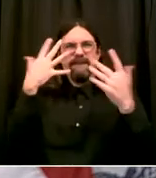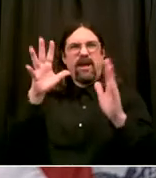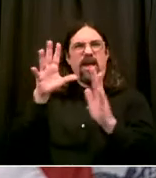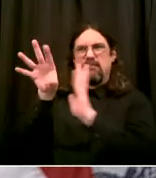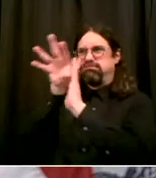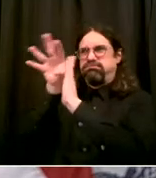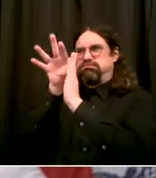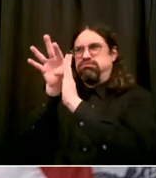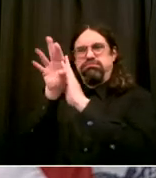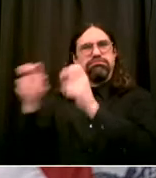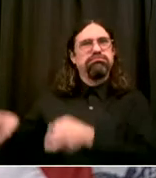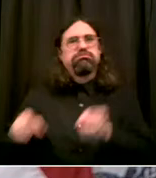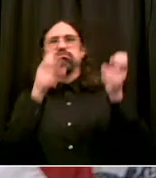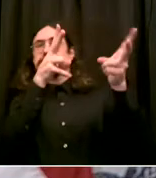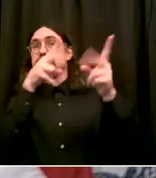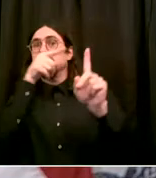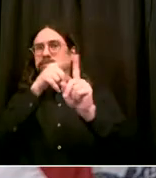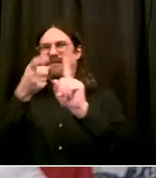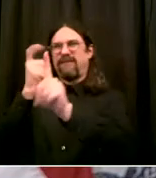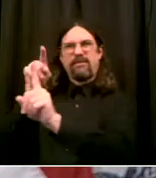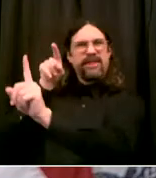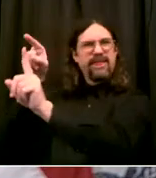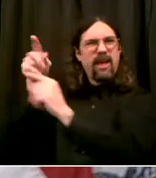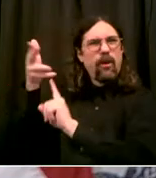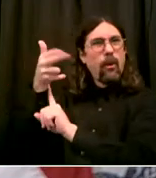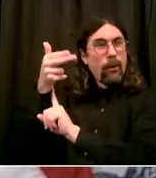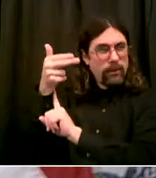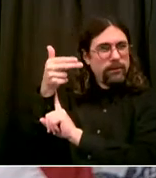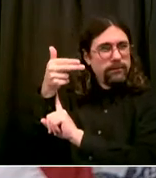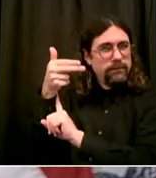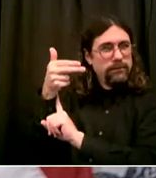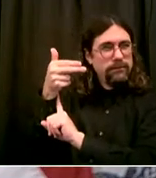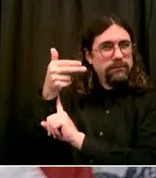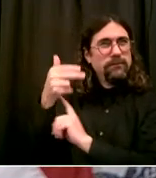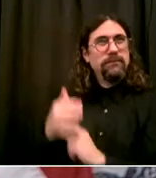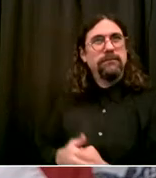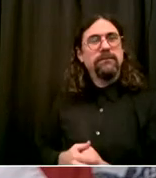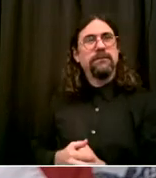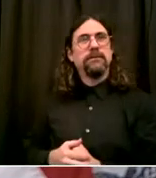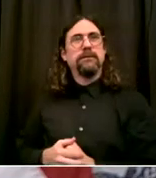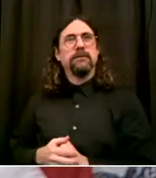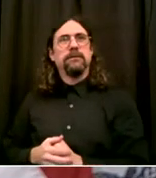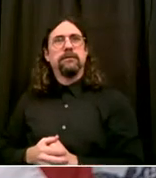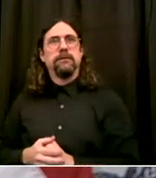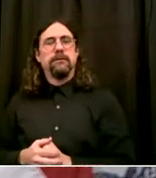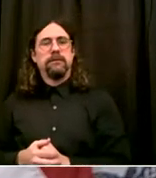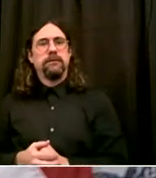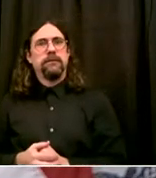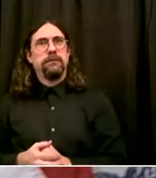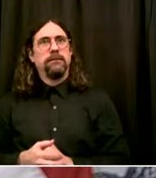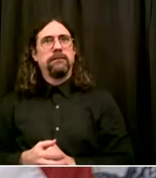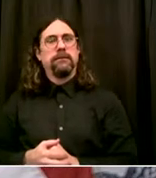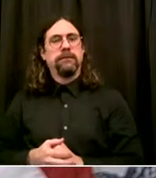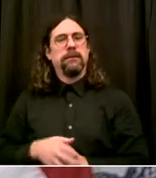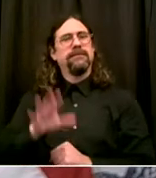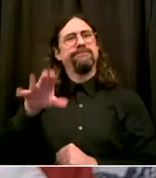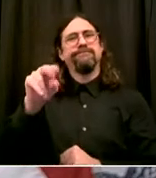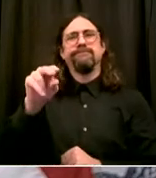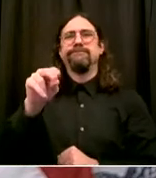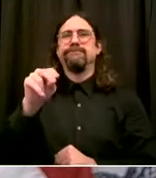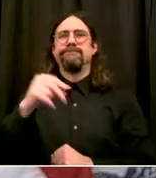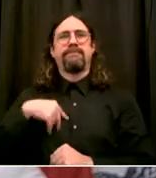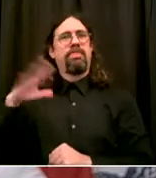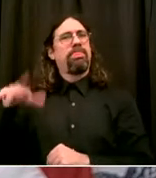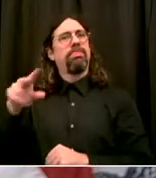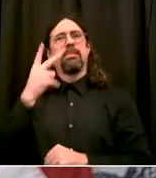country. It's almost become tragically comical how much you can rely on the fact that